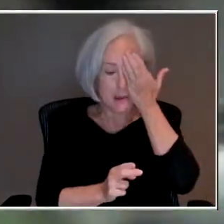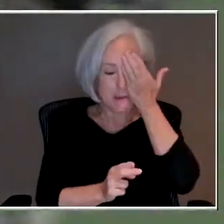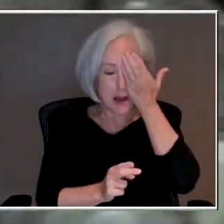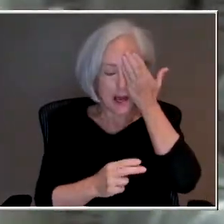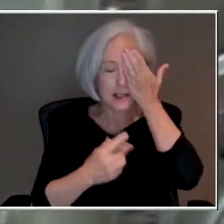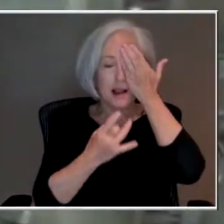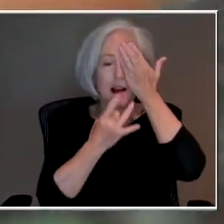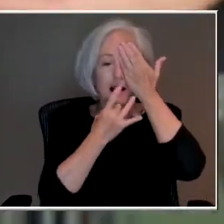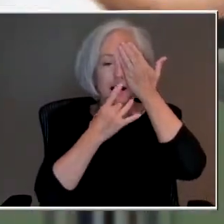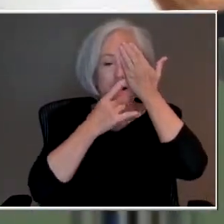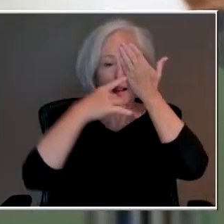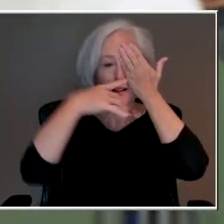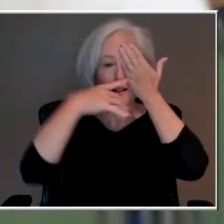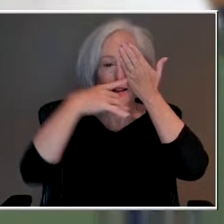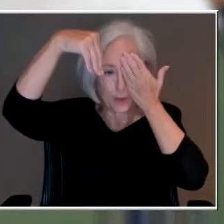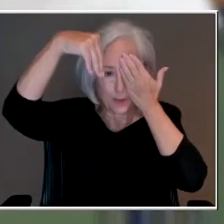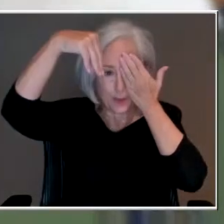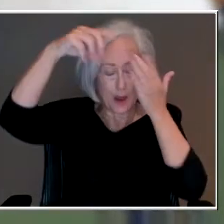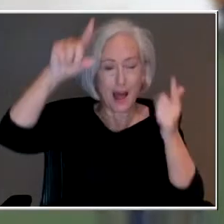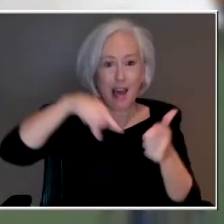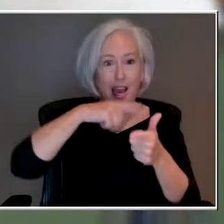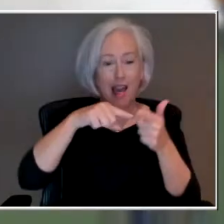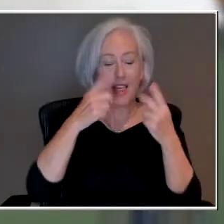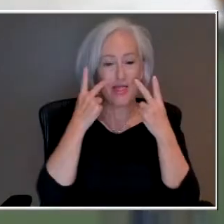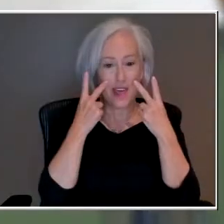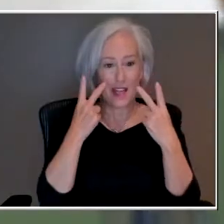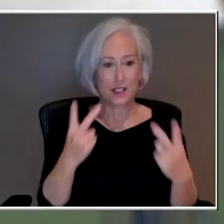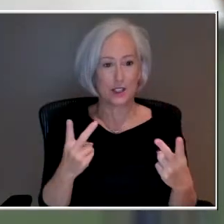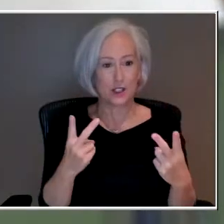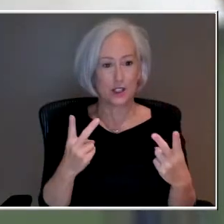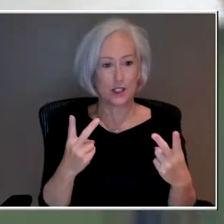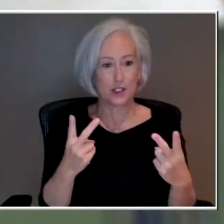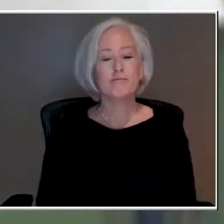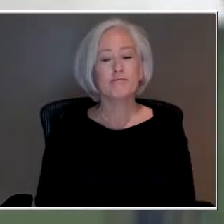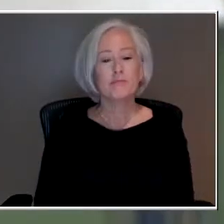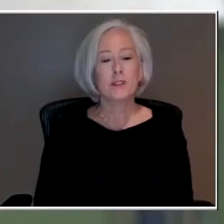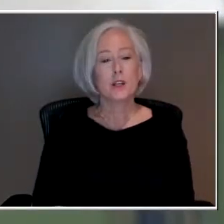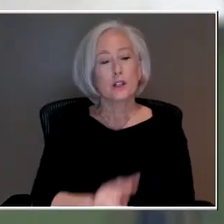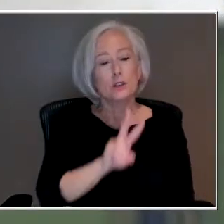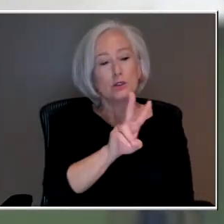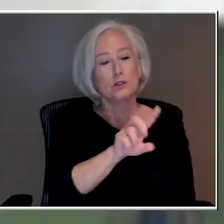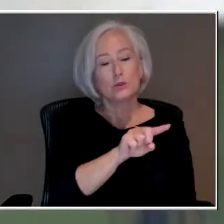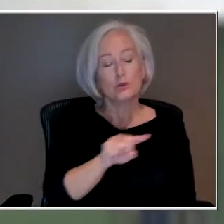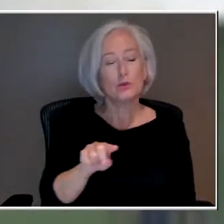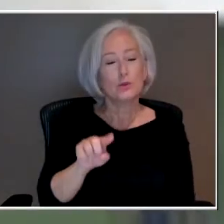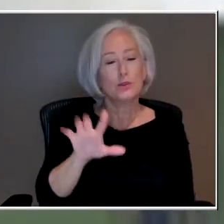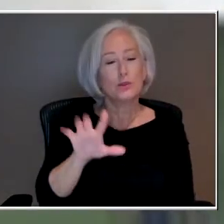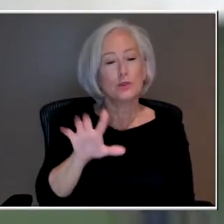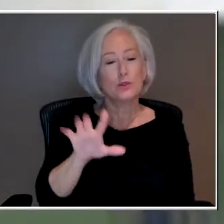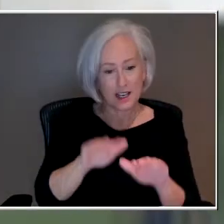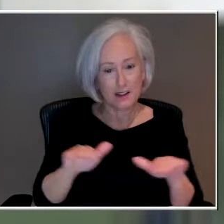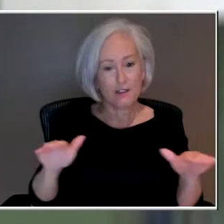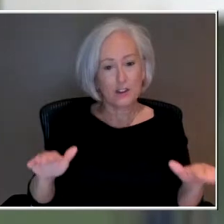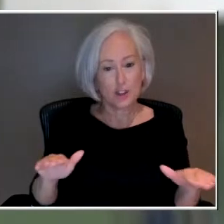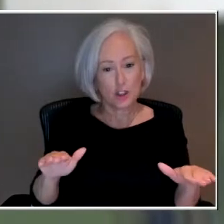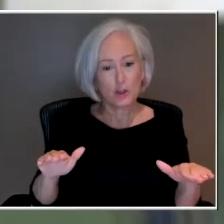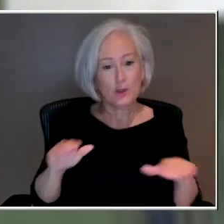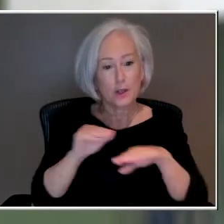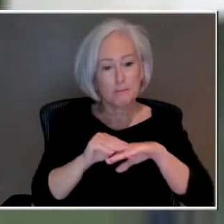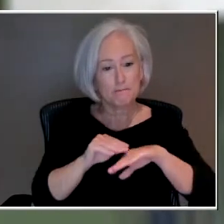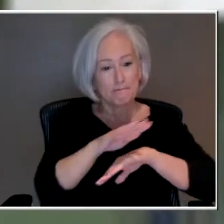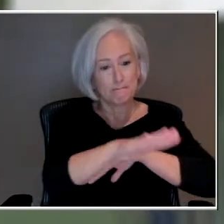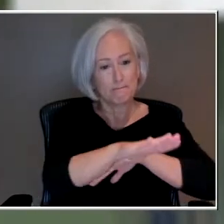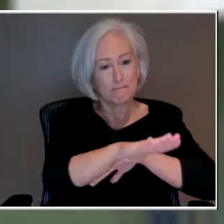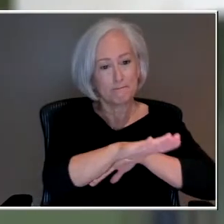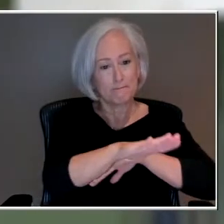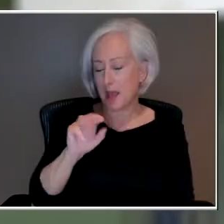that's when it showed up. Doctors say 2 to 5% of children are affected by amblyopia. It is the most common cause of vision